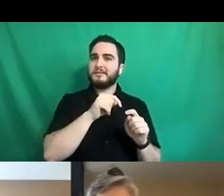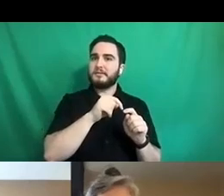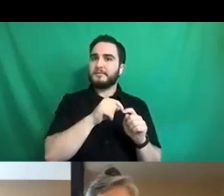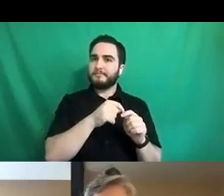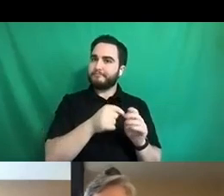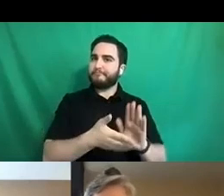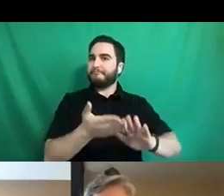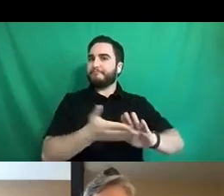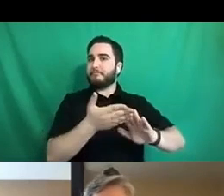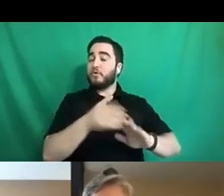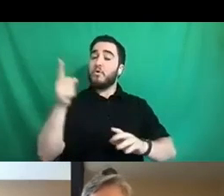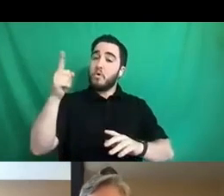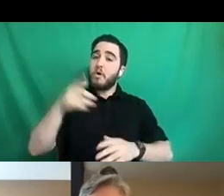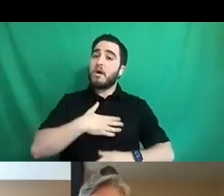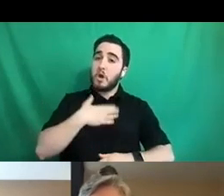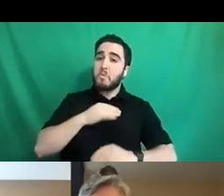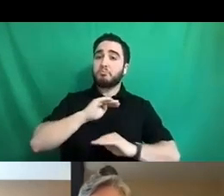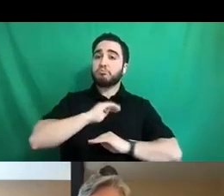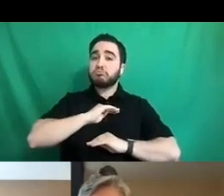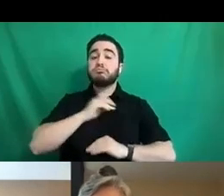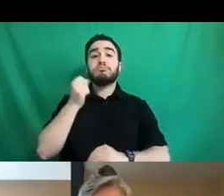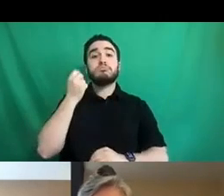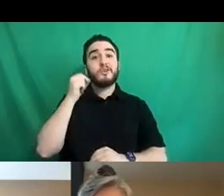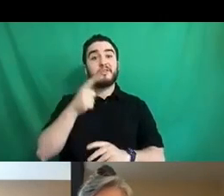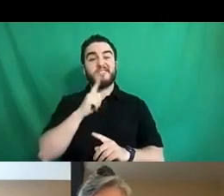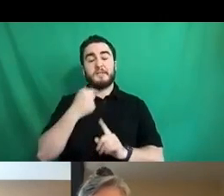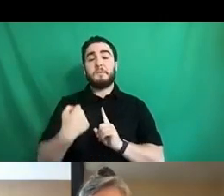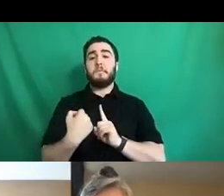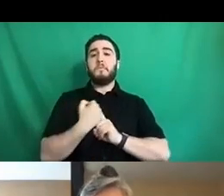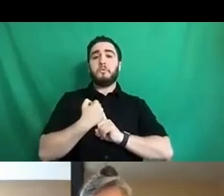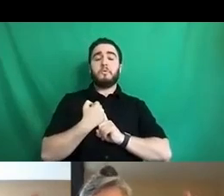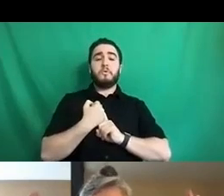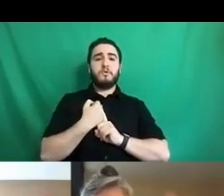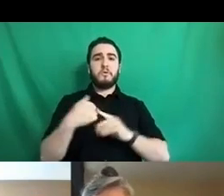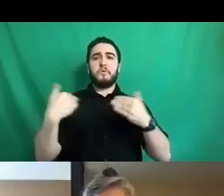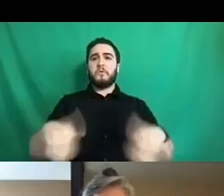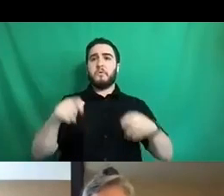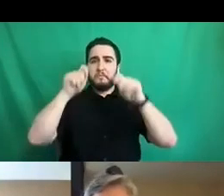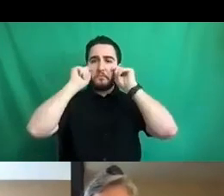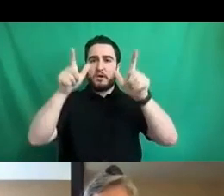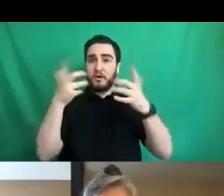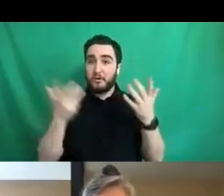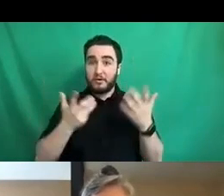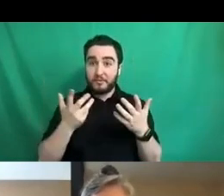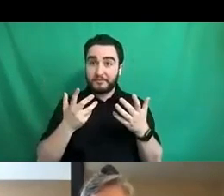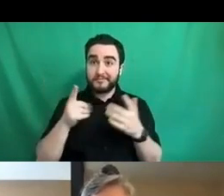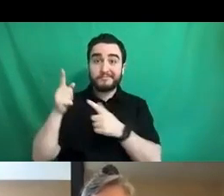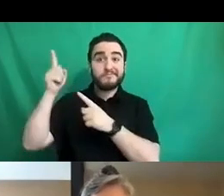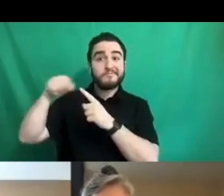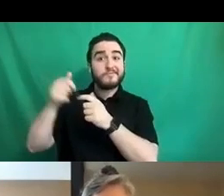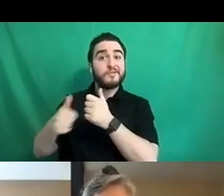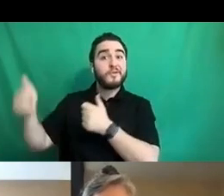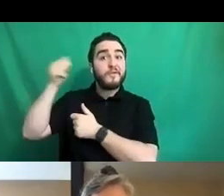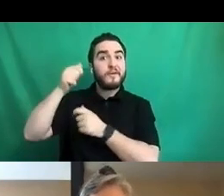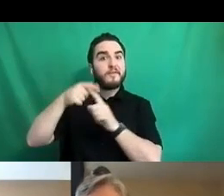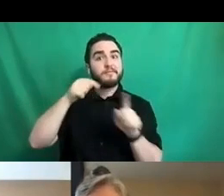happy about the outcomes. But the thing that really struck me and surprised me and woke me up was the fact that the supervisor of one of these